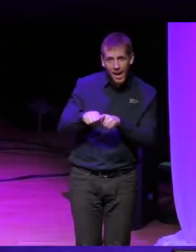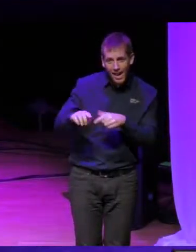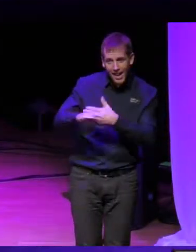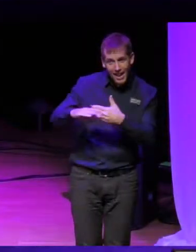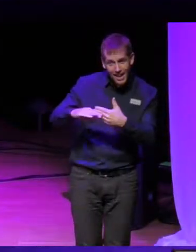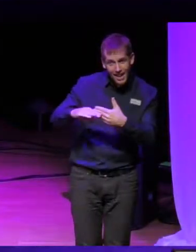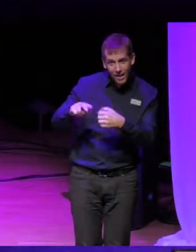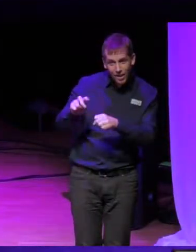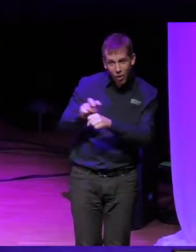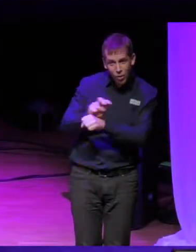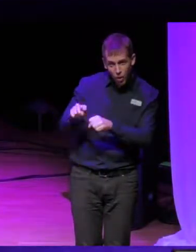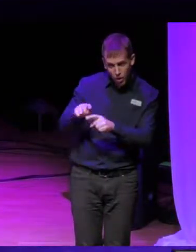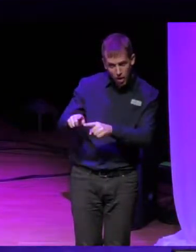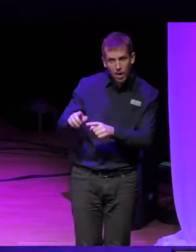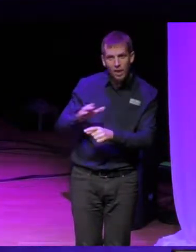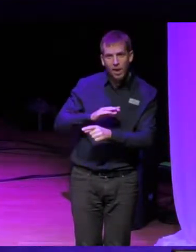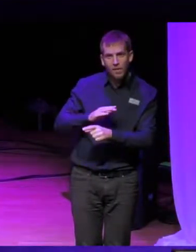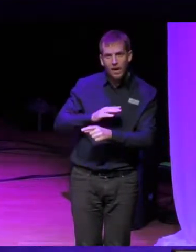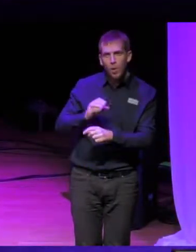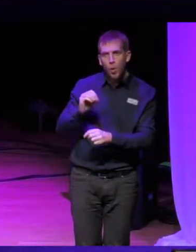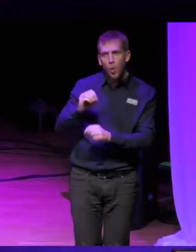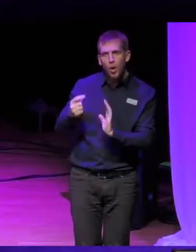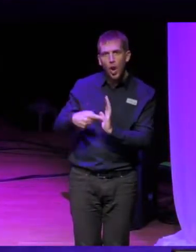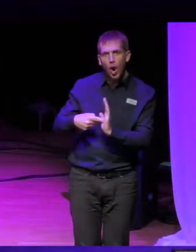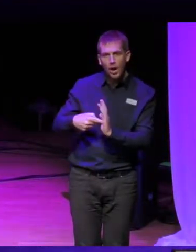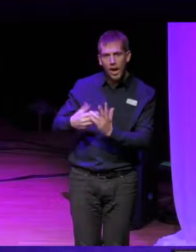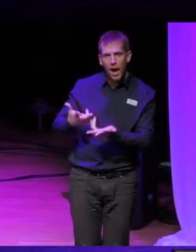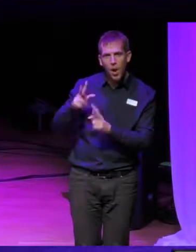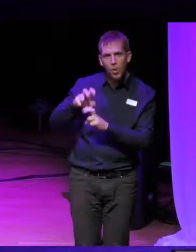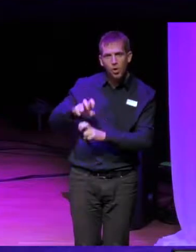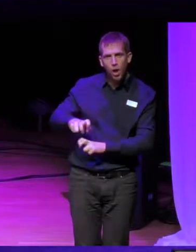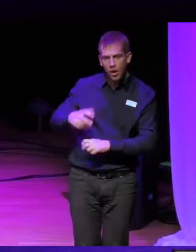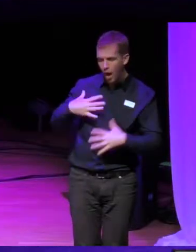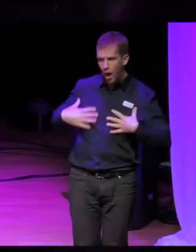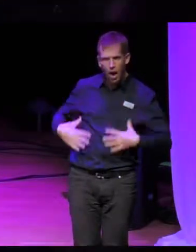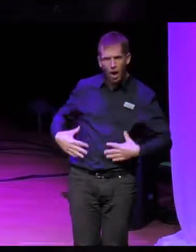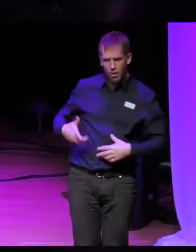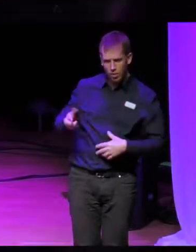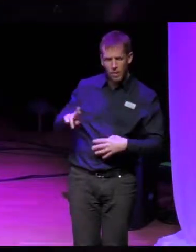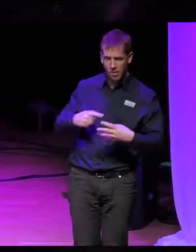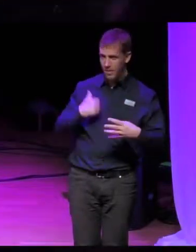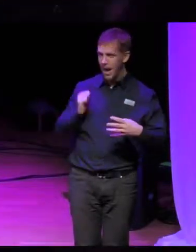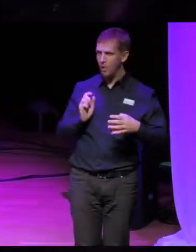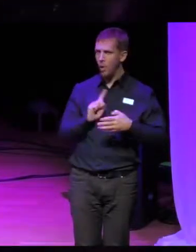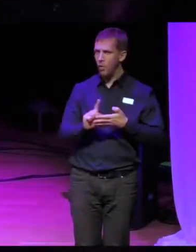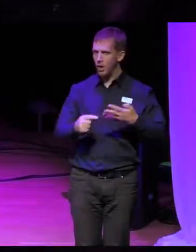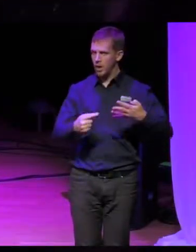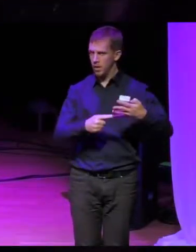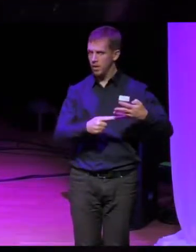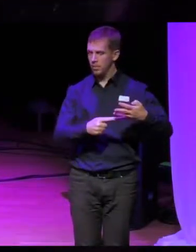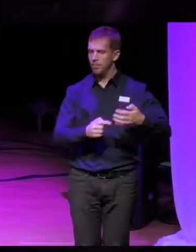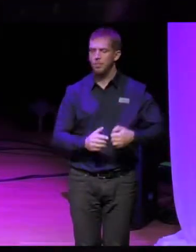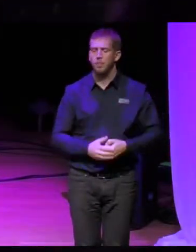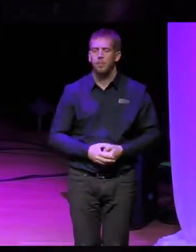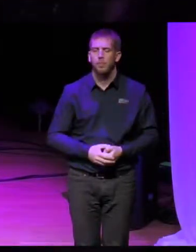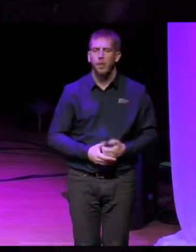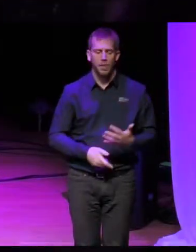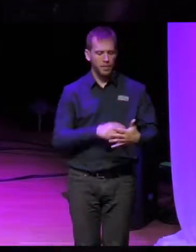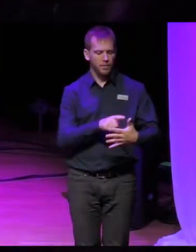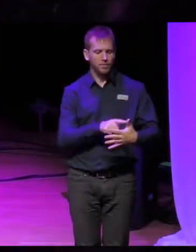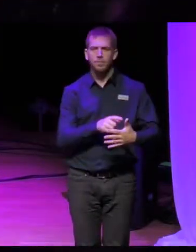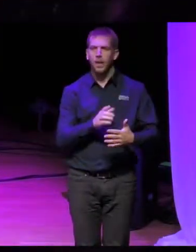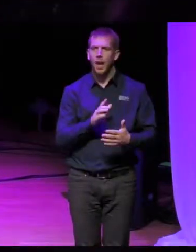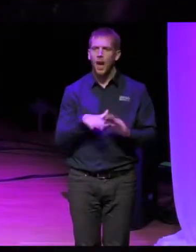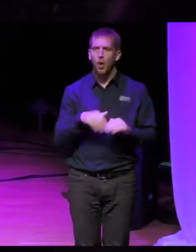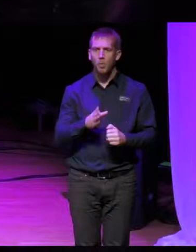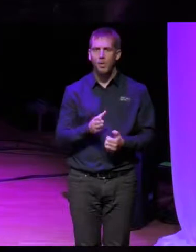later. The Fifth Amendment is also commonly invoked in litigation. The Fifth Amendment protects due process